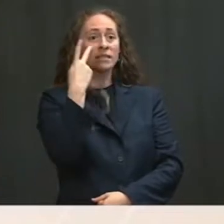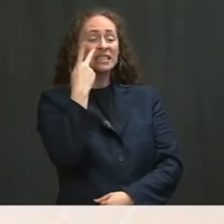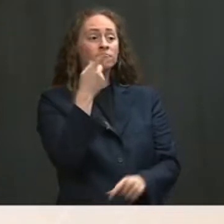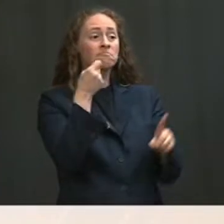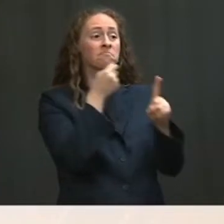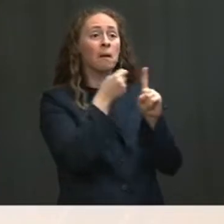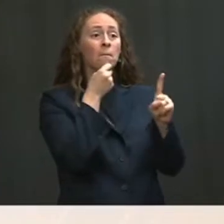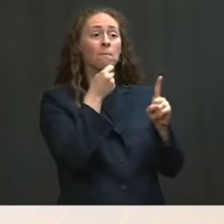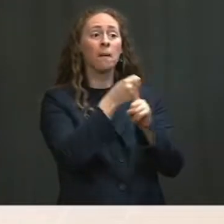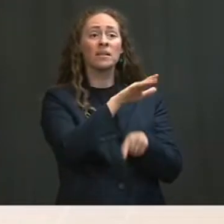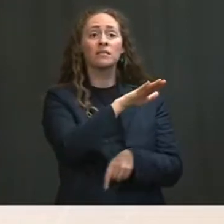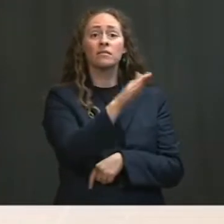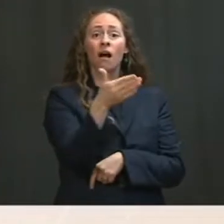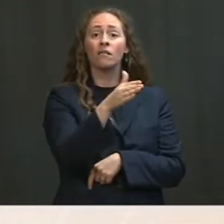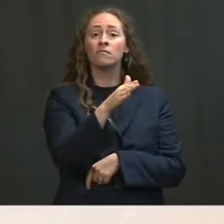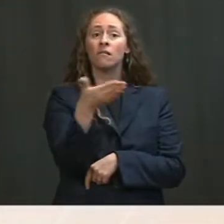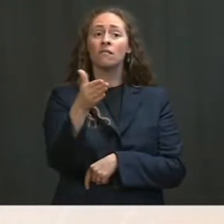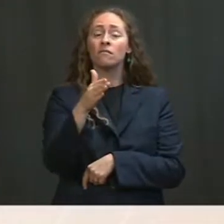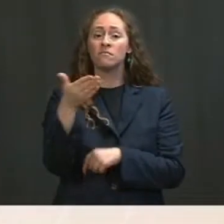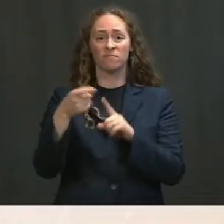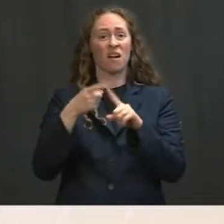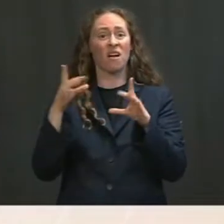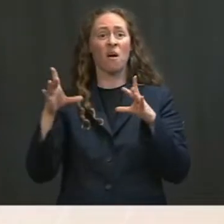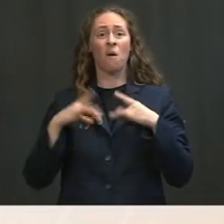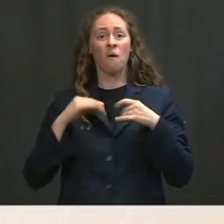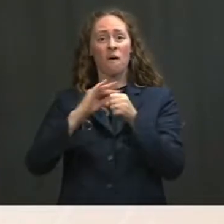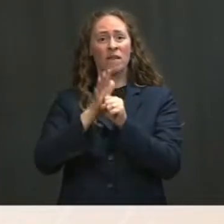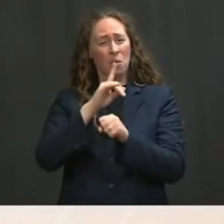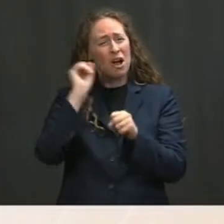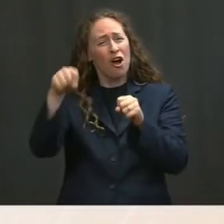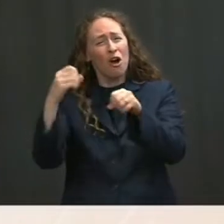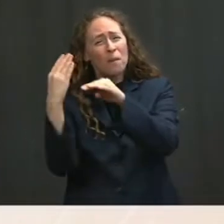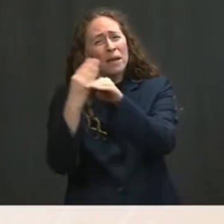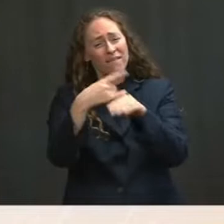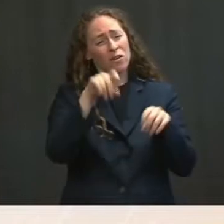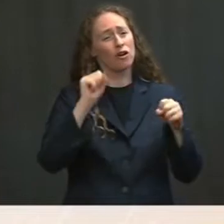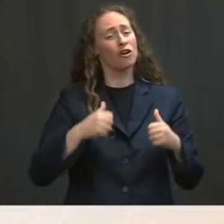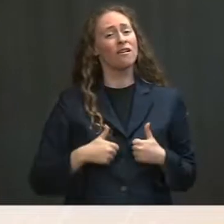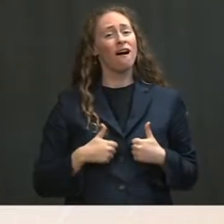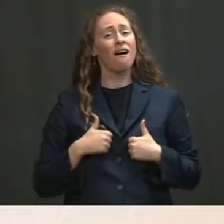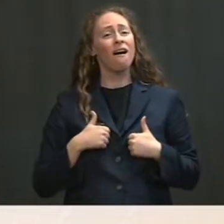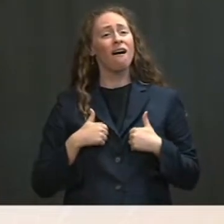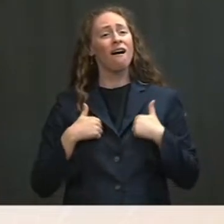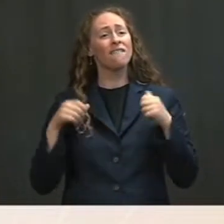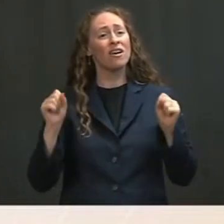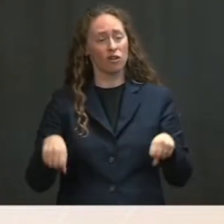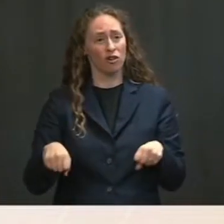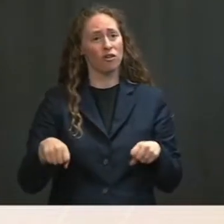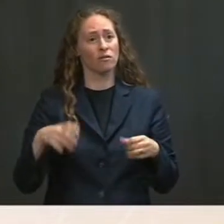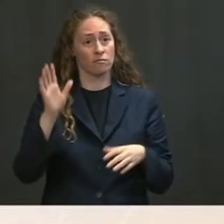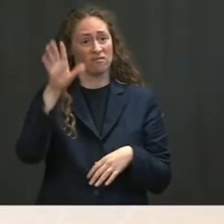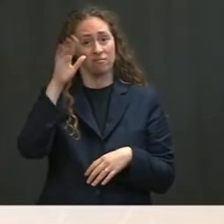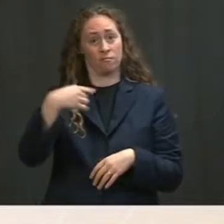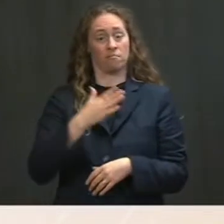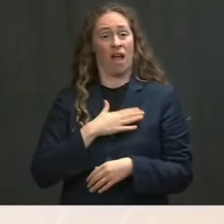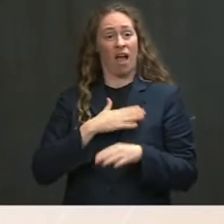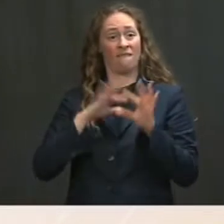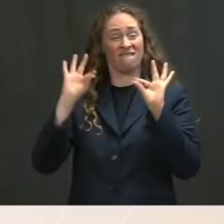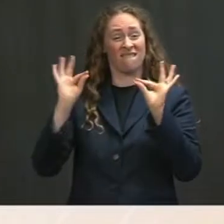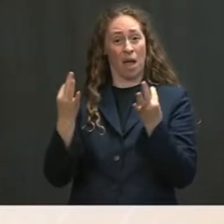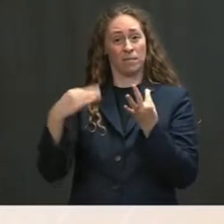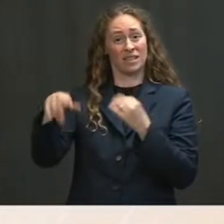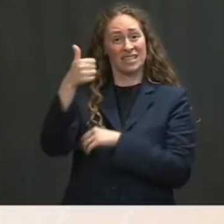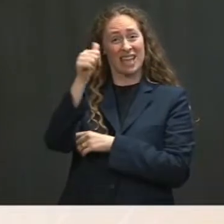have been prevented. I say that as someone who has lost 10 family members to COVID-19 and who wishes each and every